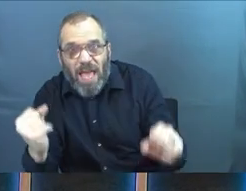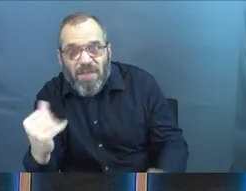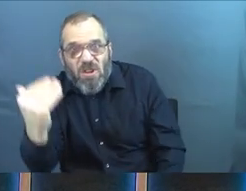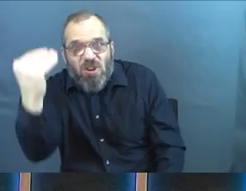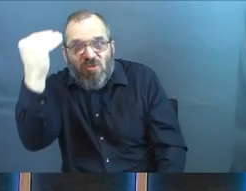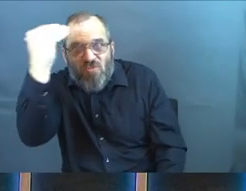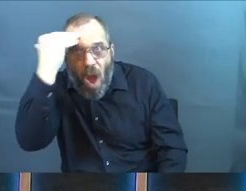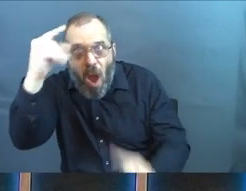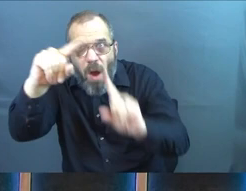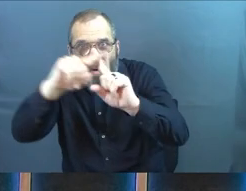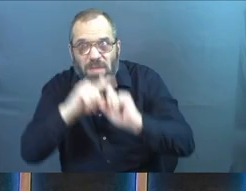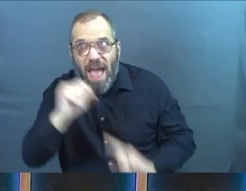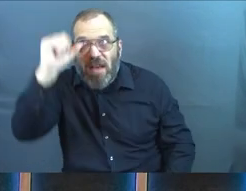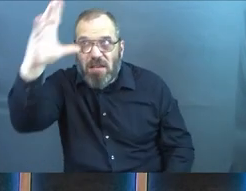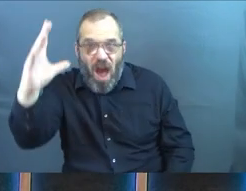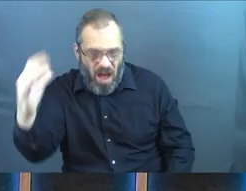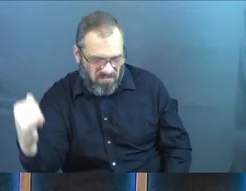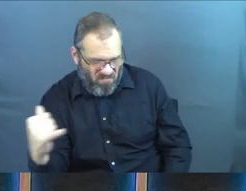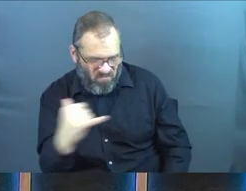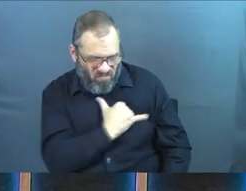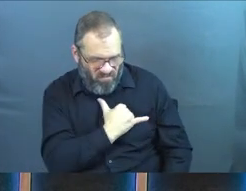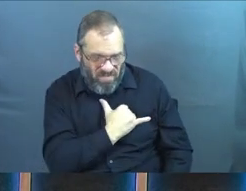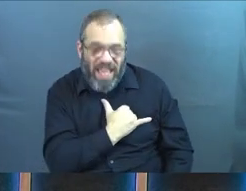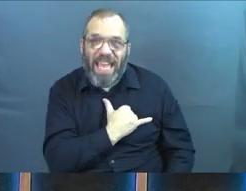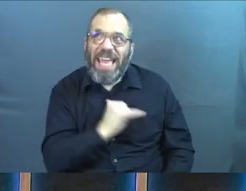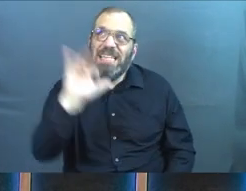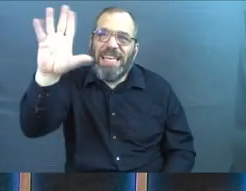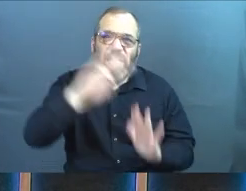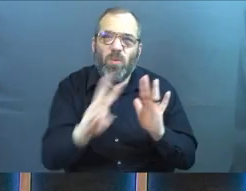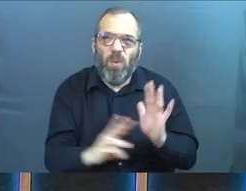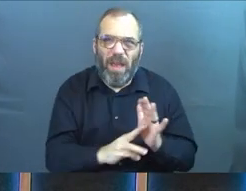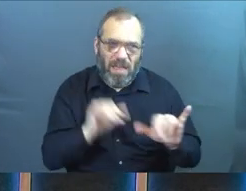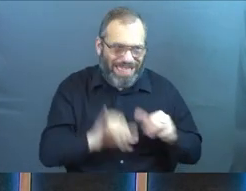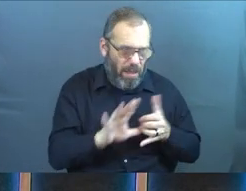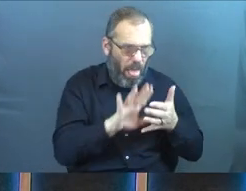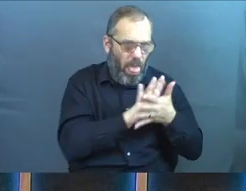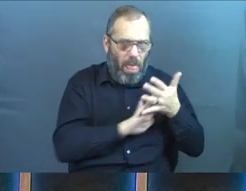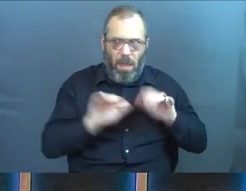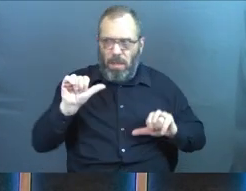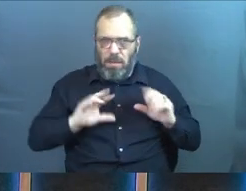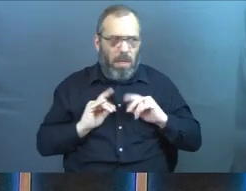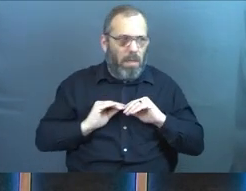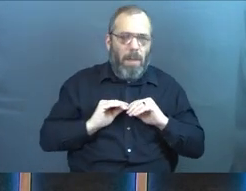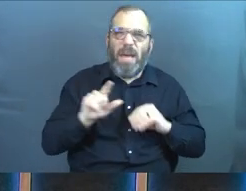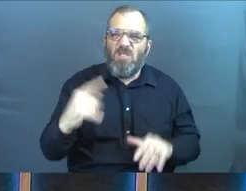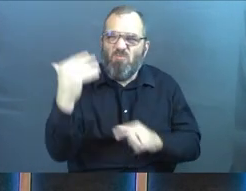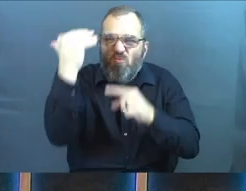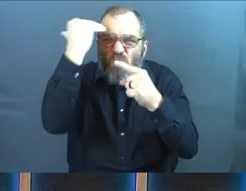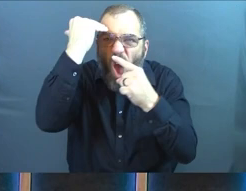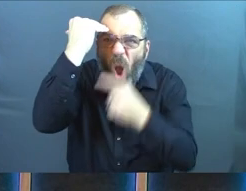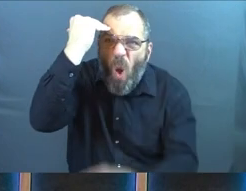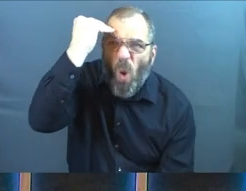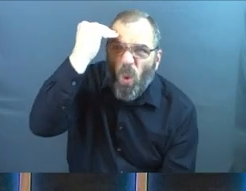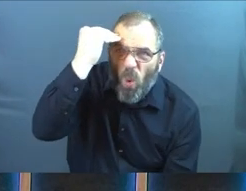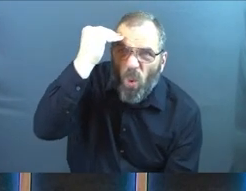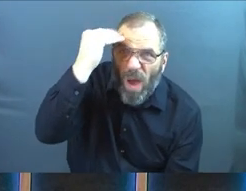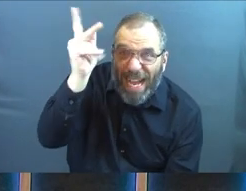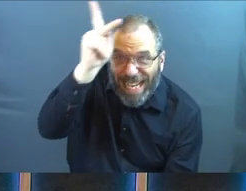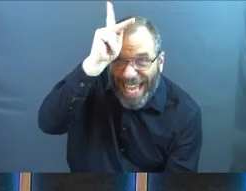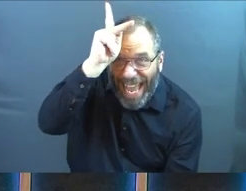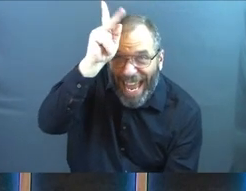that God's got them. It is God's will for you, not that you stay in doubt, but that you know.